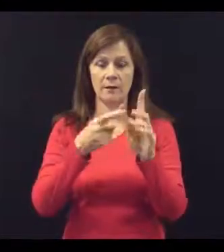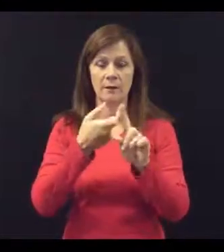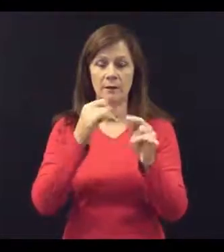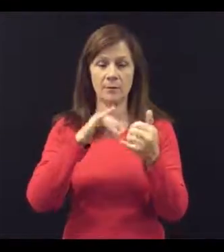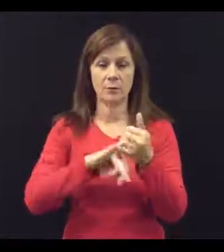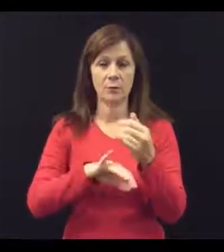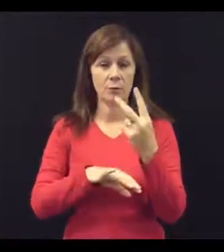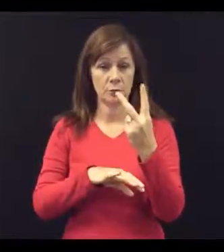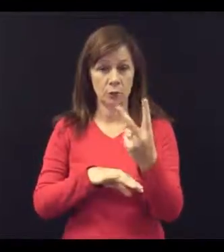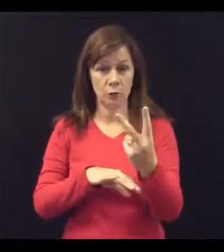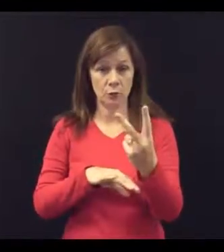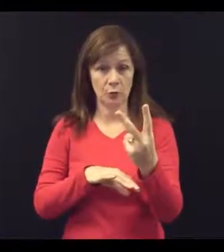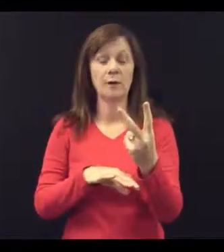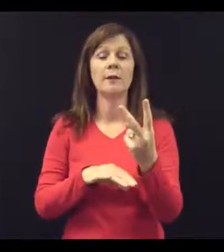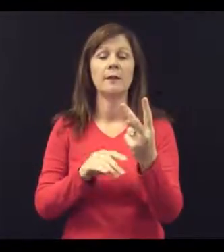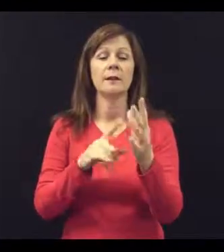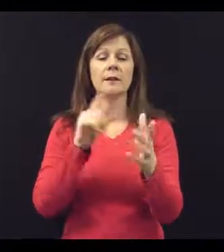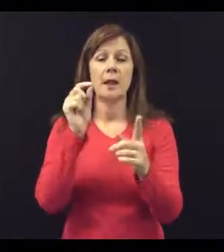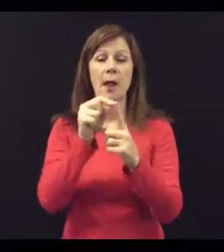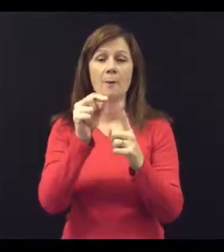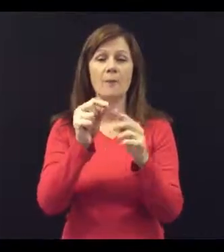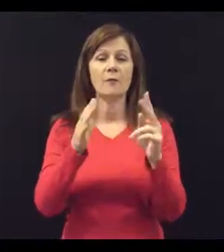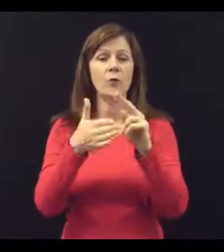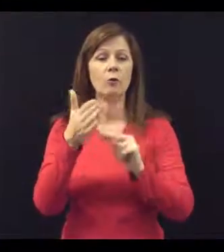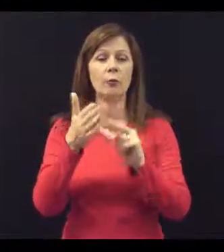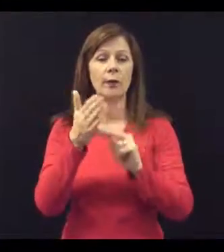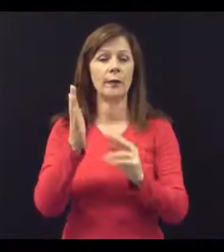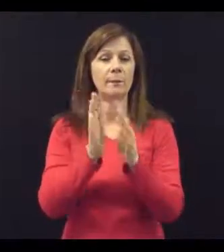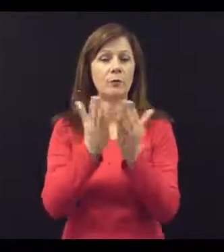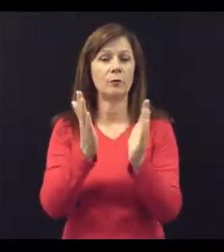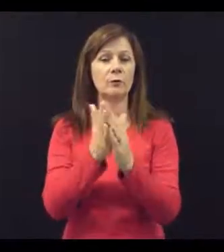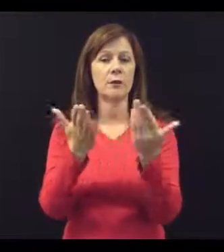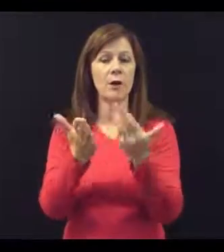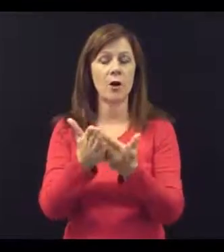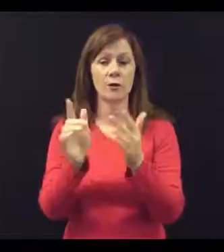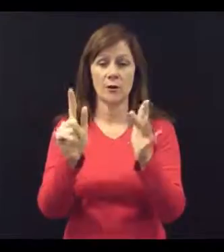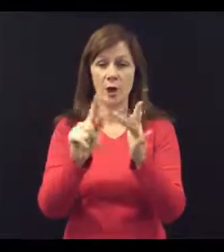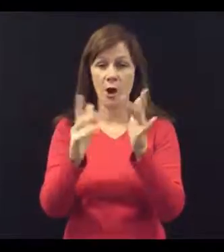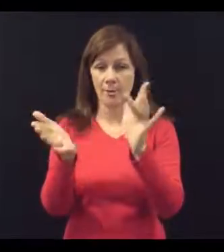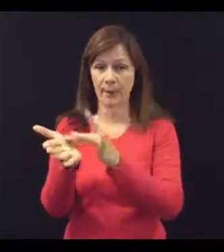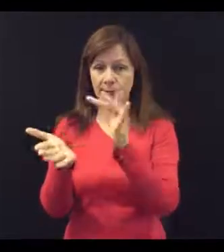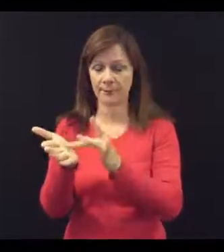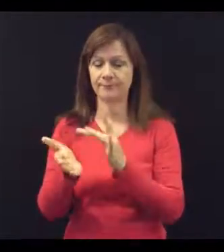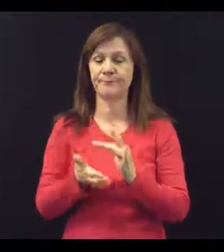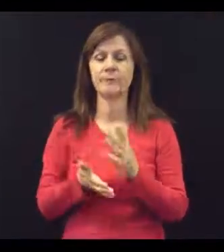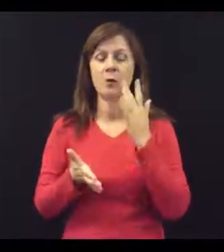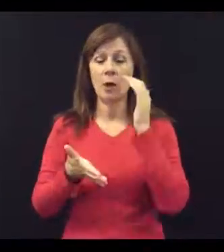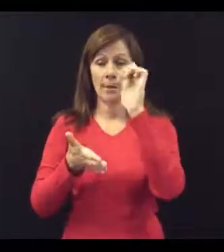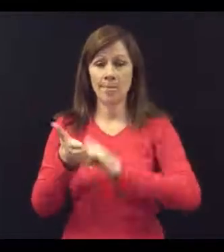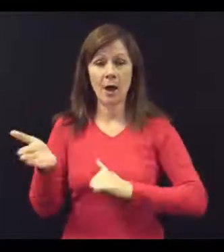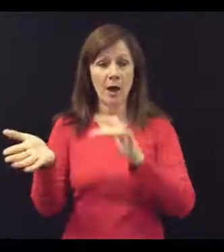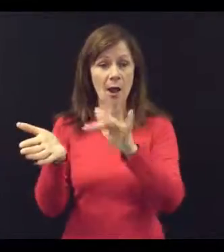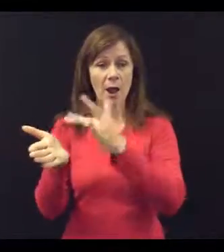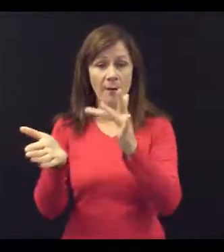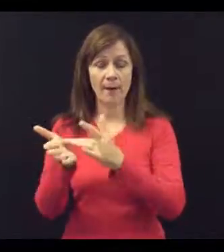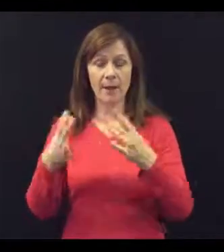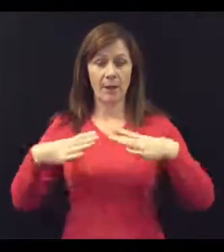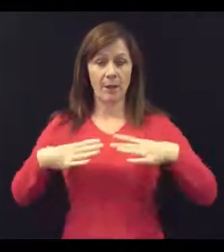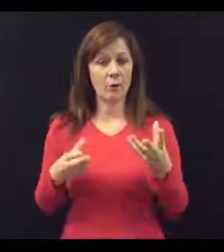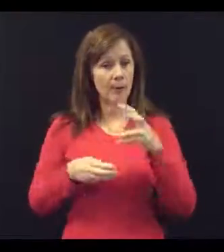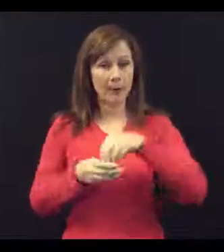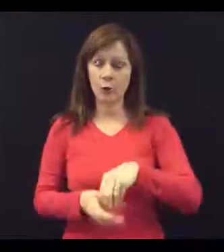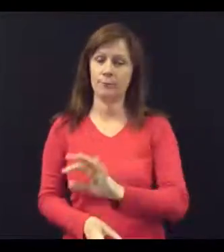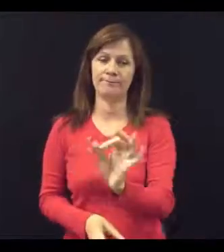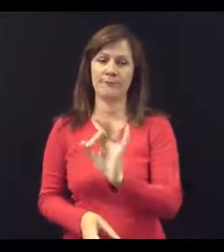iBooks 2 is Apple's application for reading books and textbooks on the iPad. iBooks is not included on your iPad by